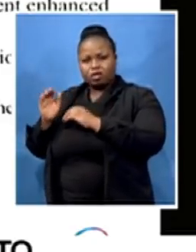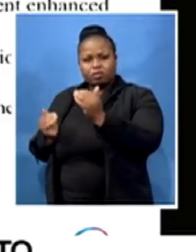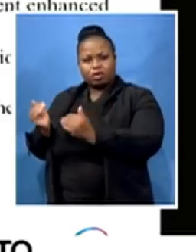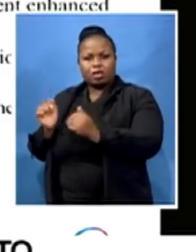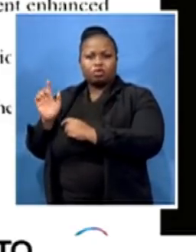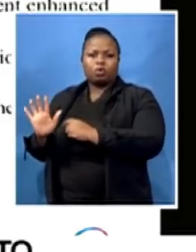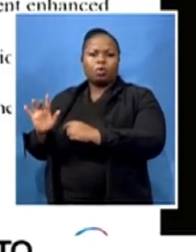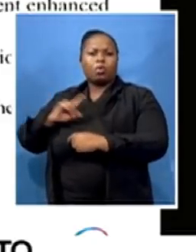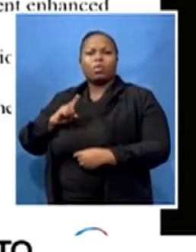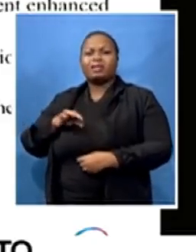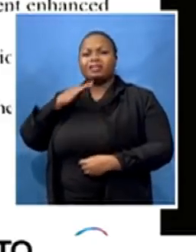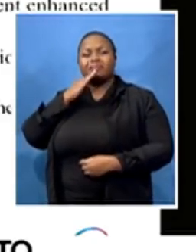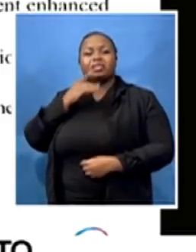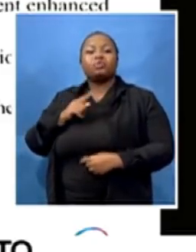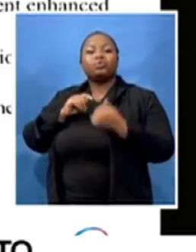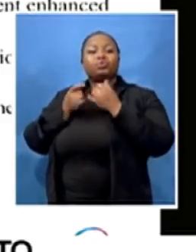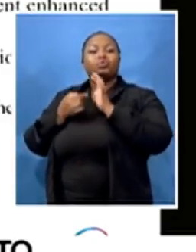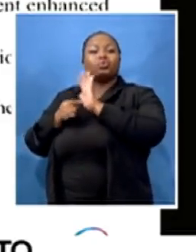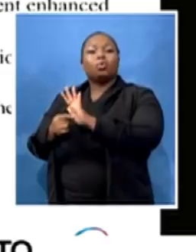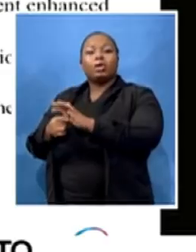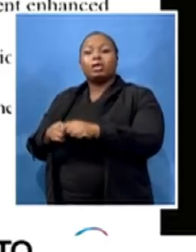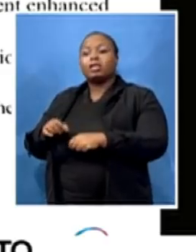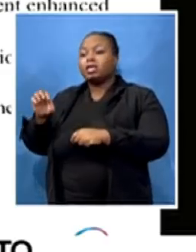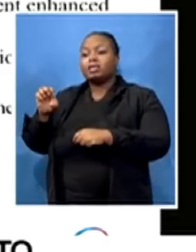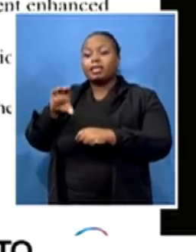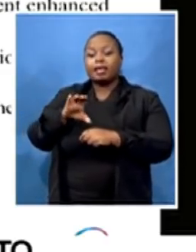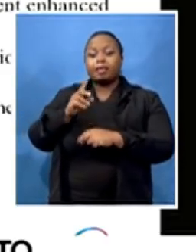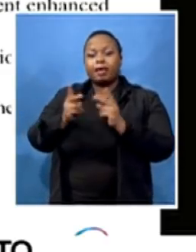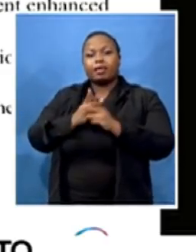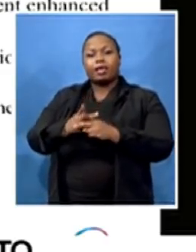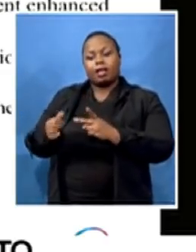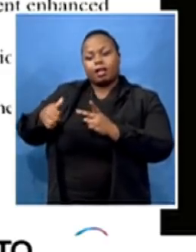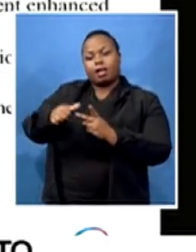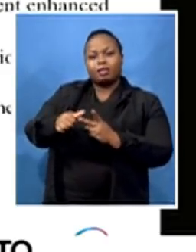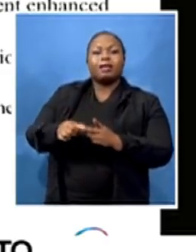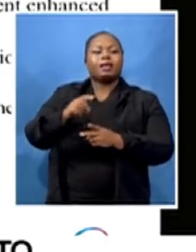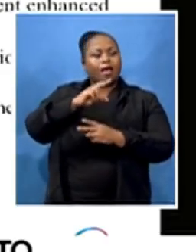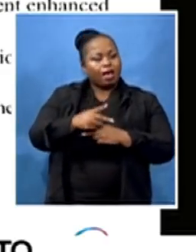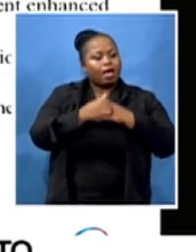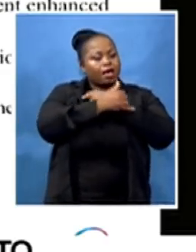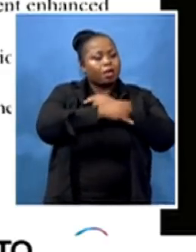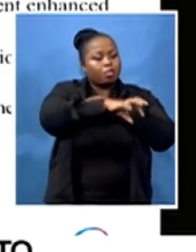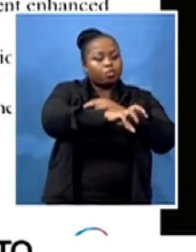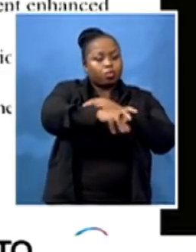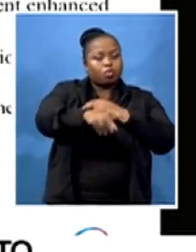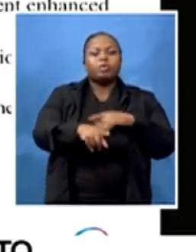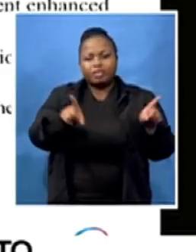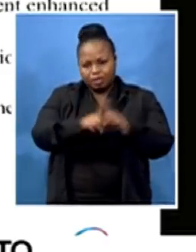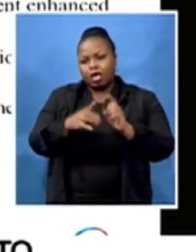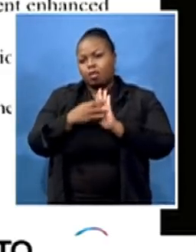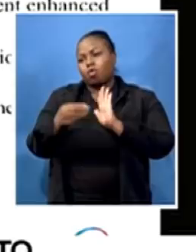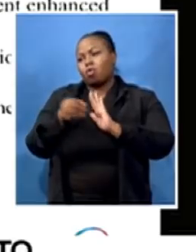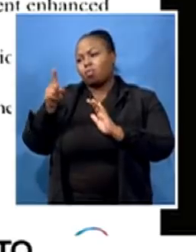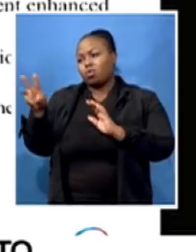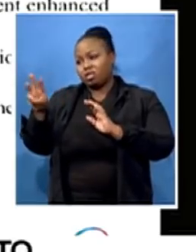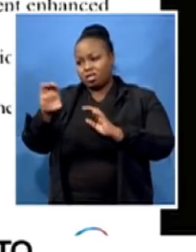the Eastern Cape. The rest of the country will have the same thing if we don't manage to contain what's happening in the Western Cape. That's really why we have to deal with it